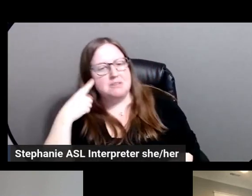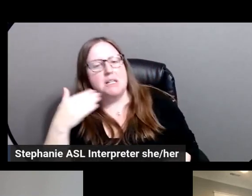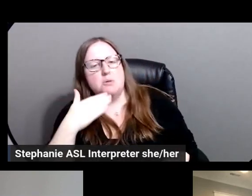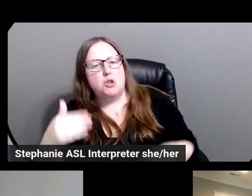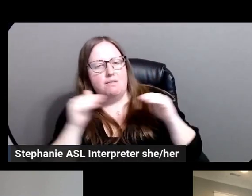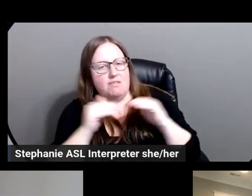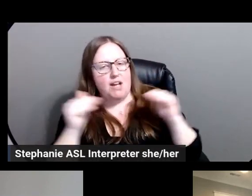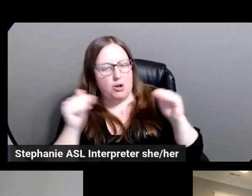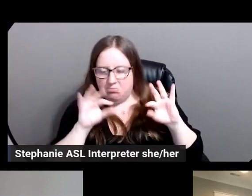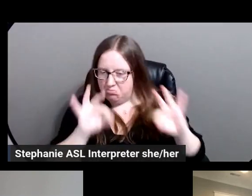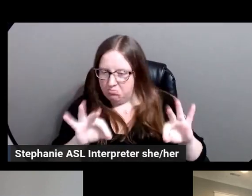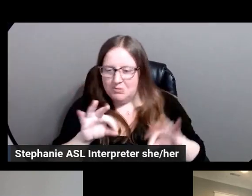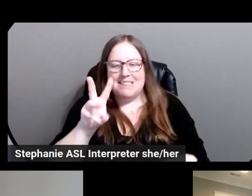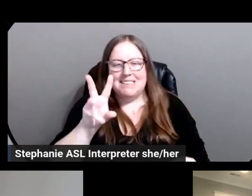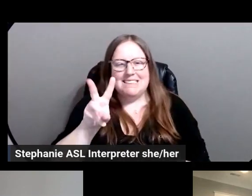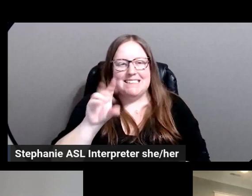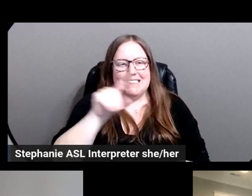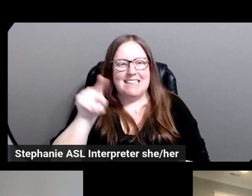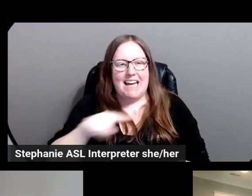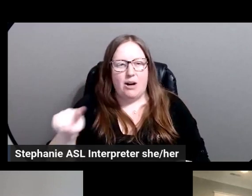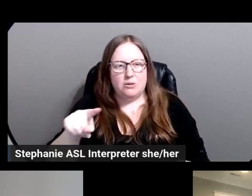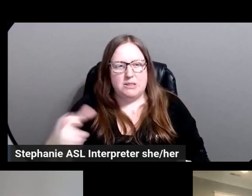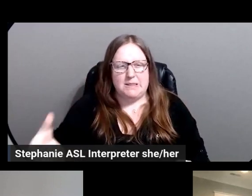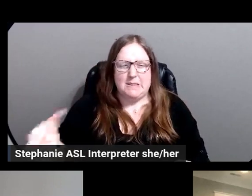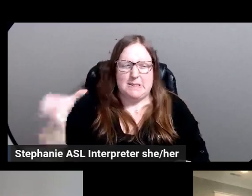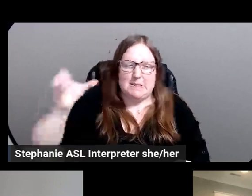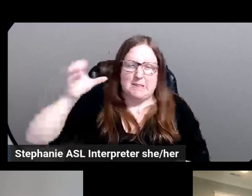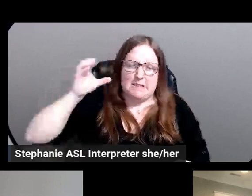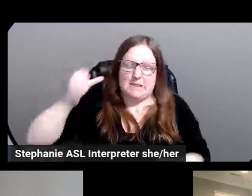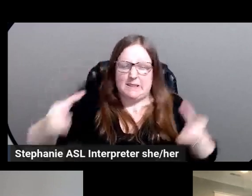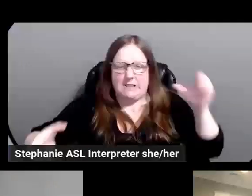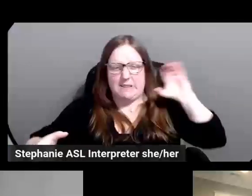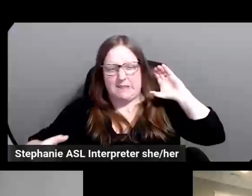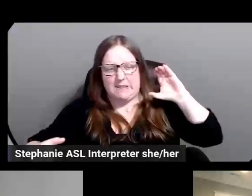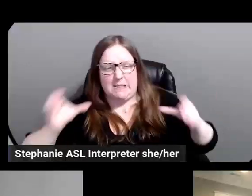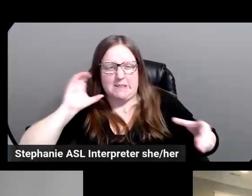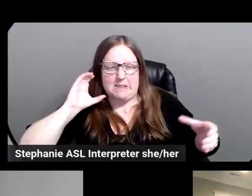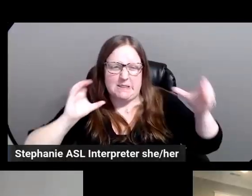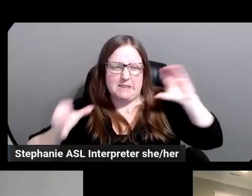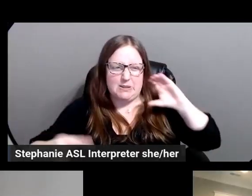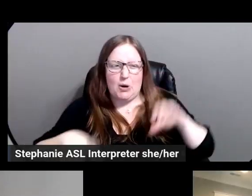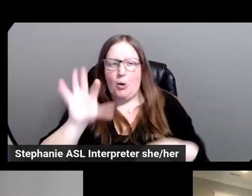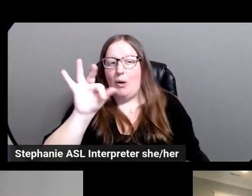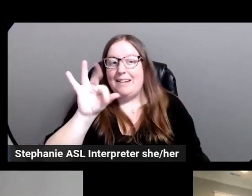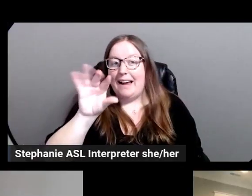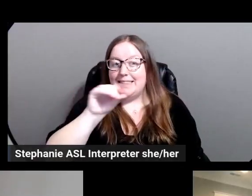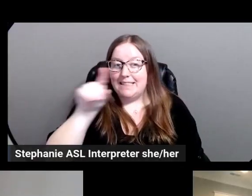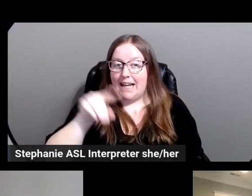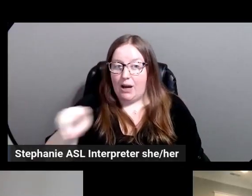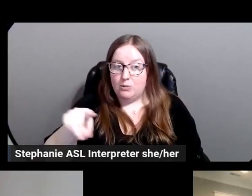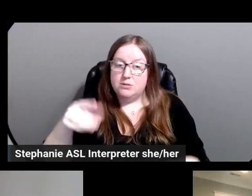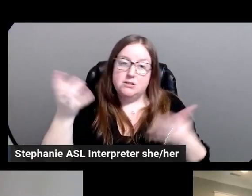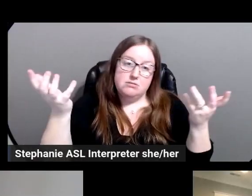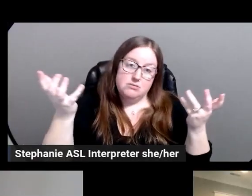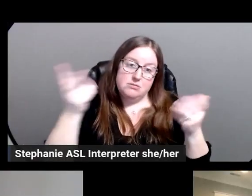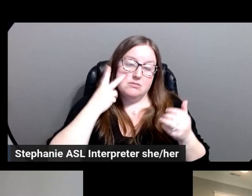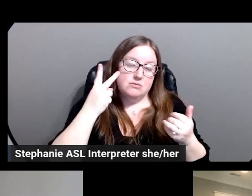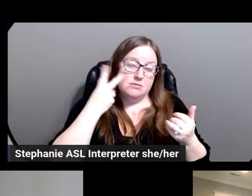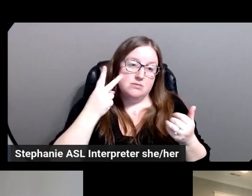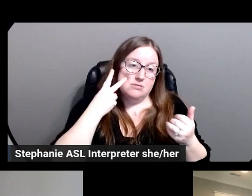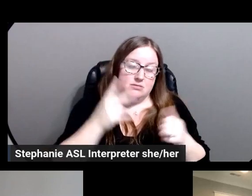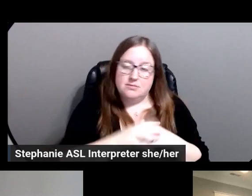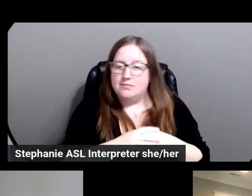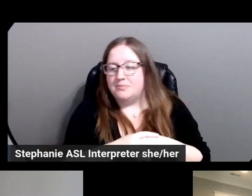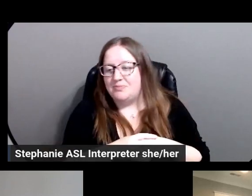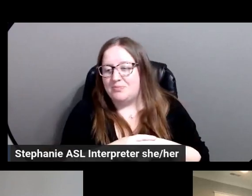fair. Some 16-ounce curls. Yeah. Or 19 if it's an imperial pint. Do I have that right? Yeah, I